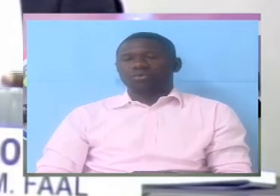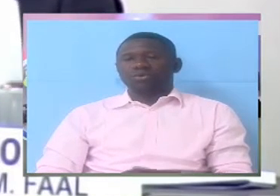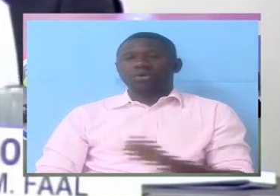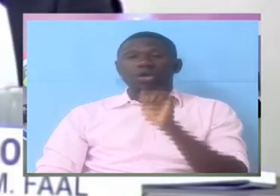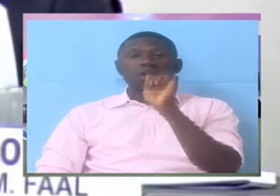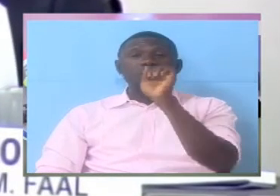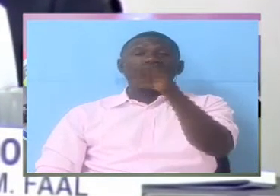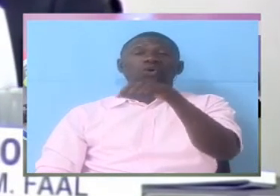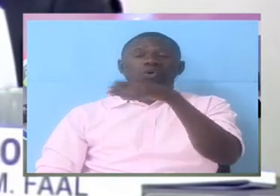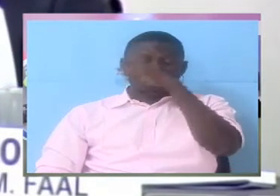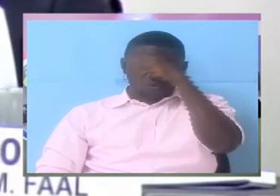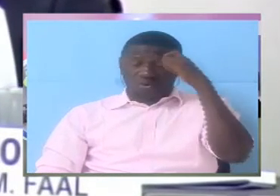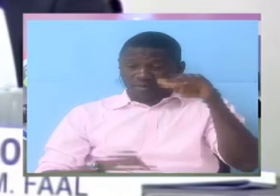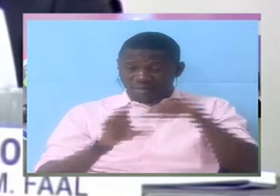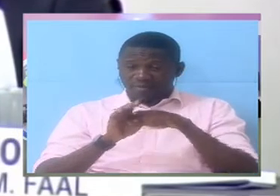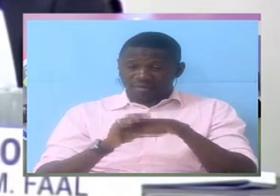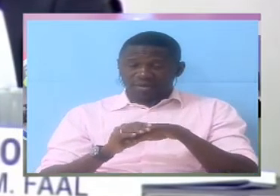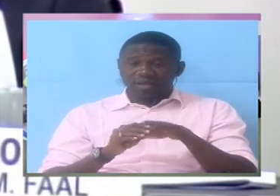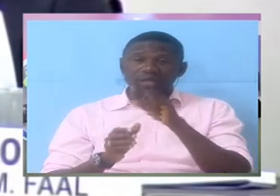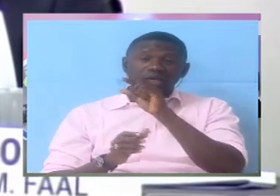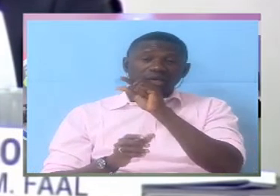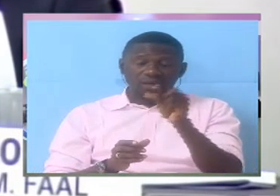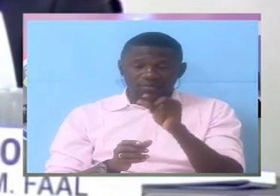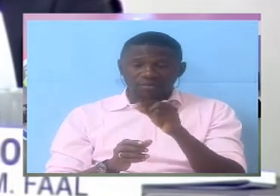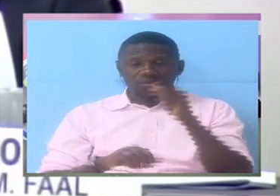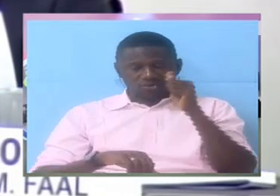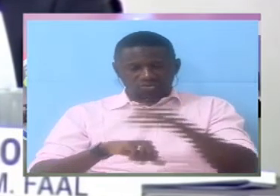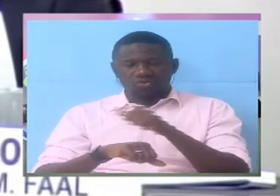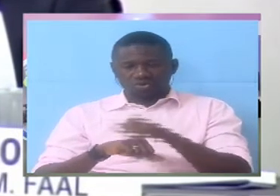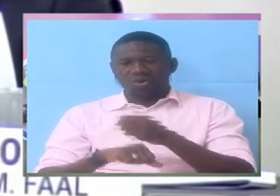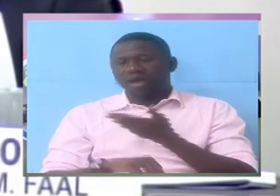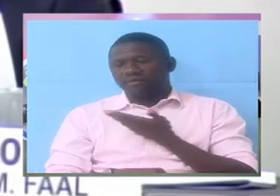also tortured him. He do not cutting on a man to forjam or fanam bulo madal.